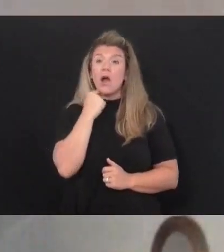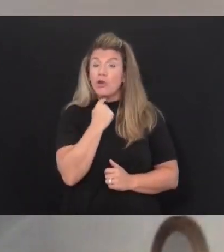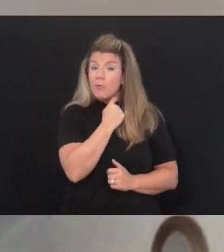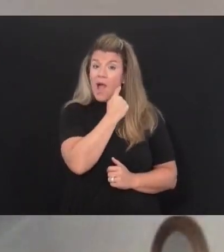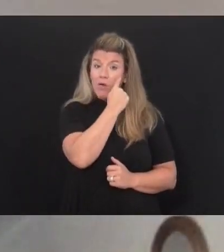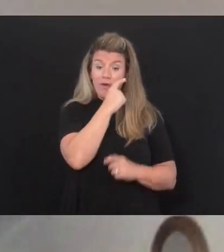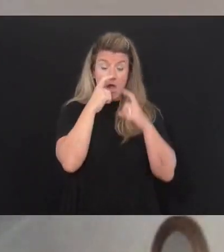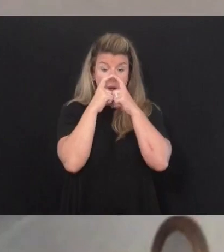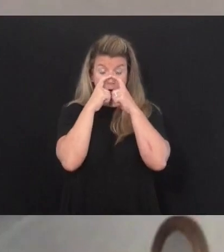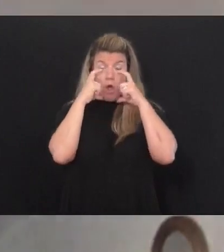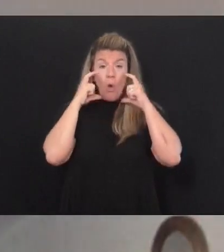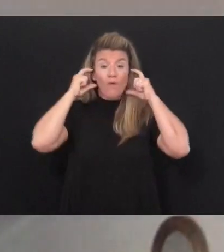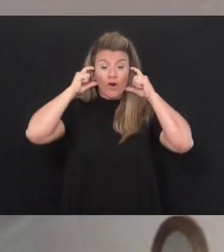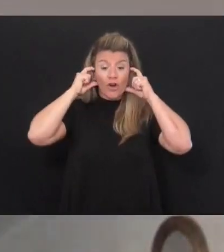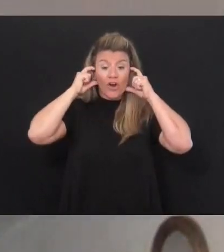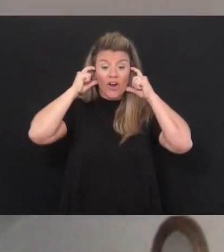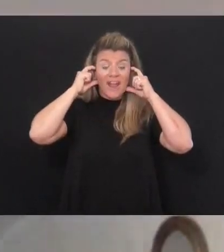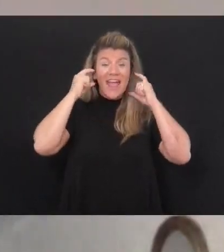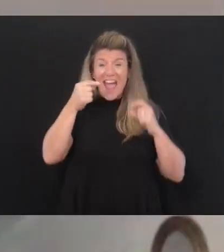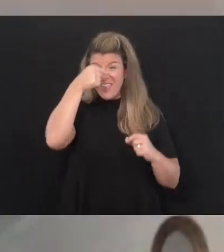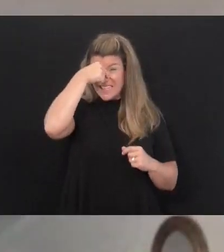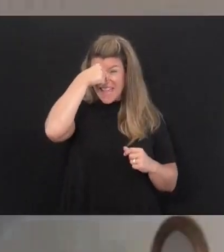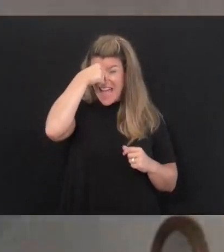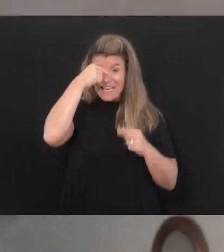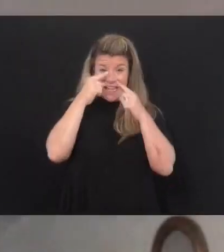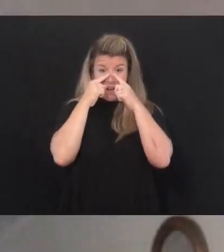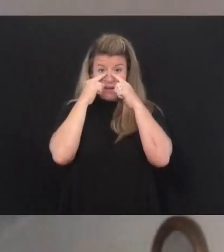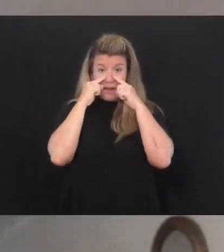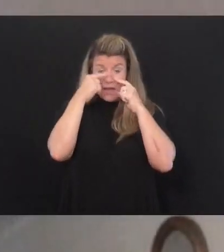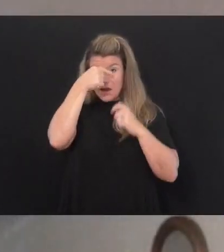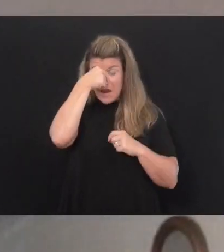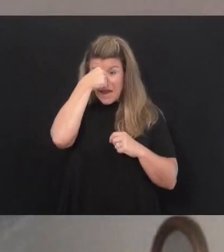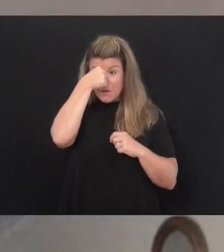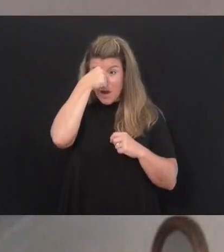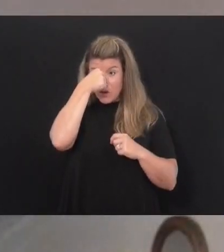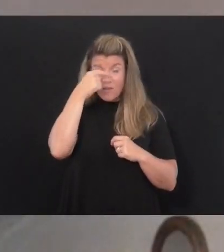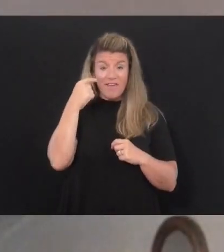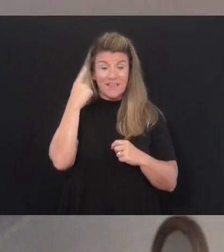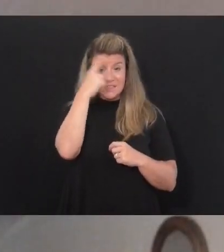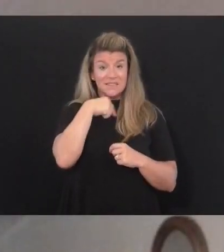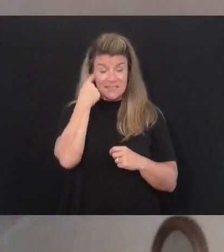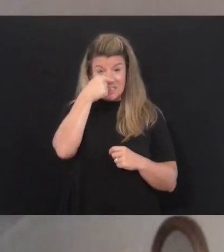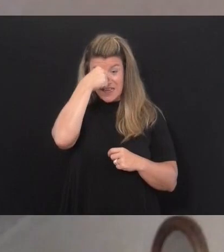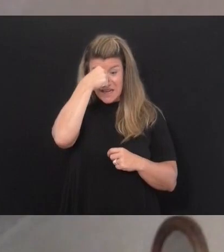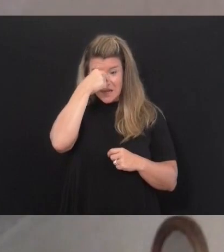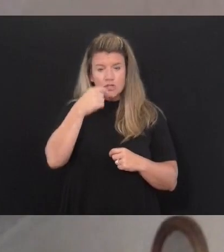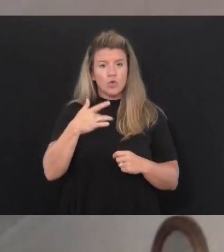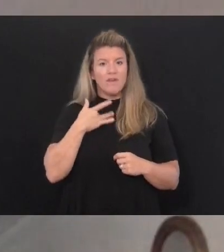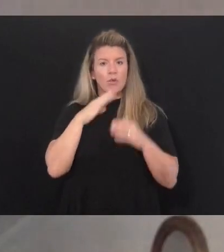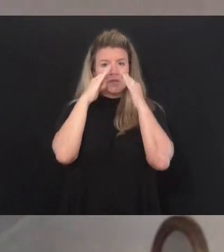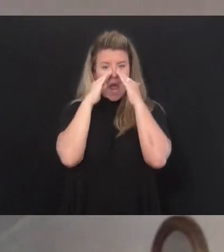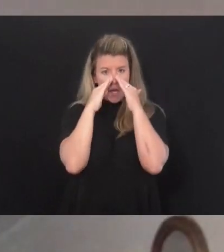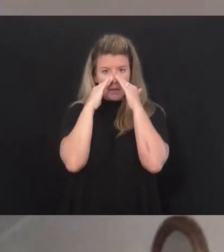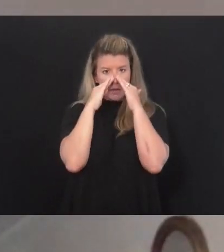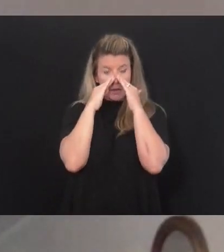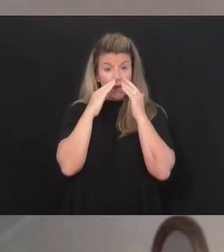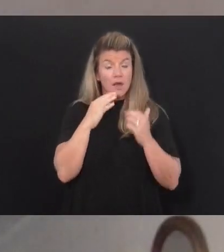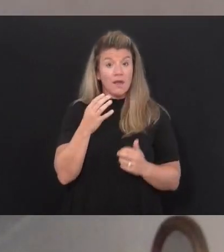you'll see our cumulative down on the very bottom, and which way is it going? It's going up, and that's not good